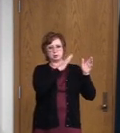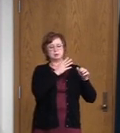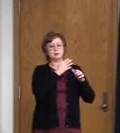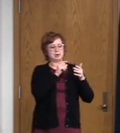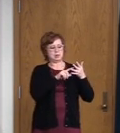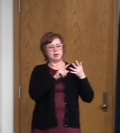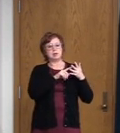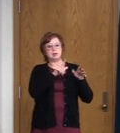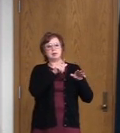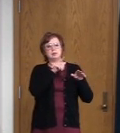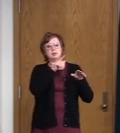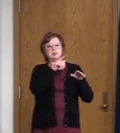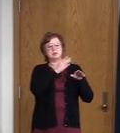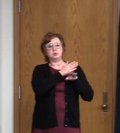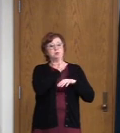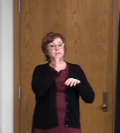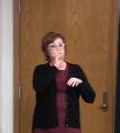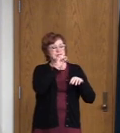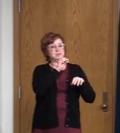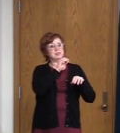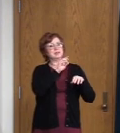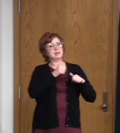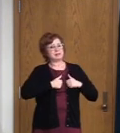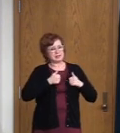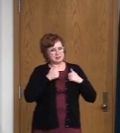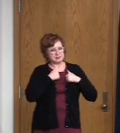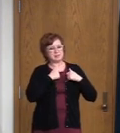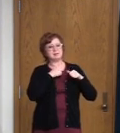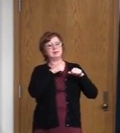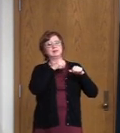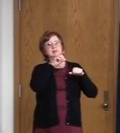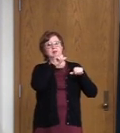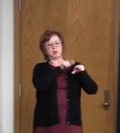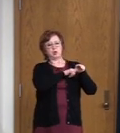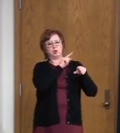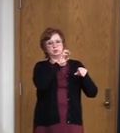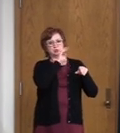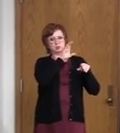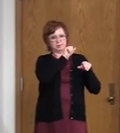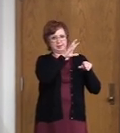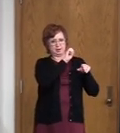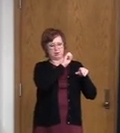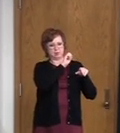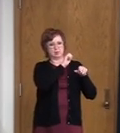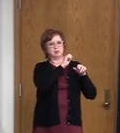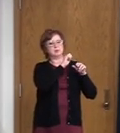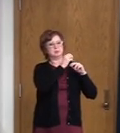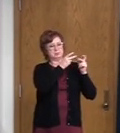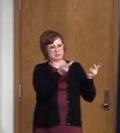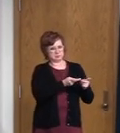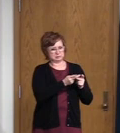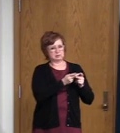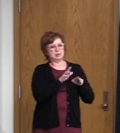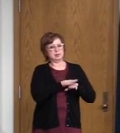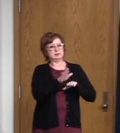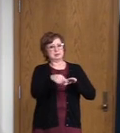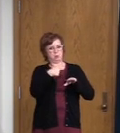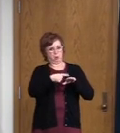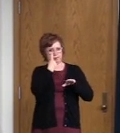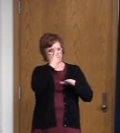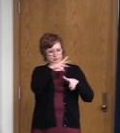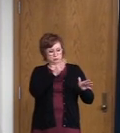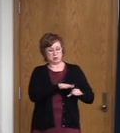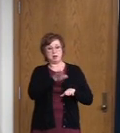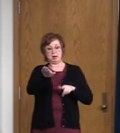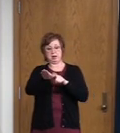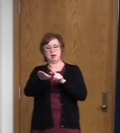will be our mass vaccination stage. It's going to begin hopefully sometime in April, depending on the number of